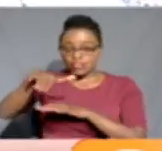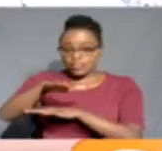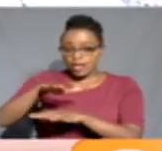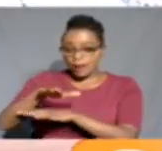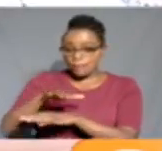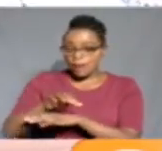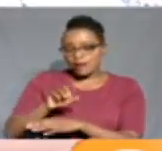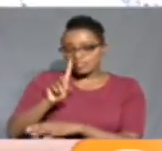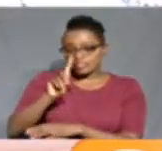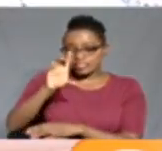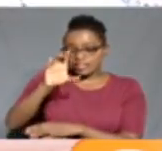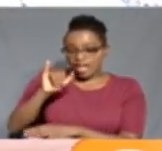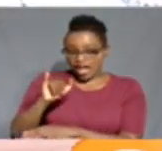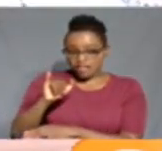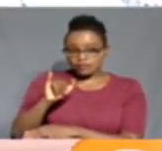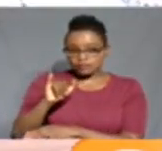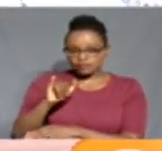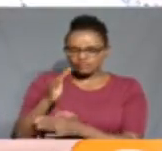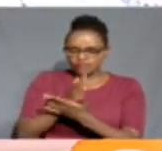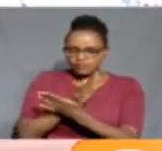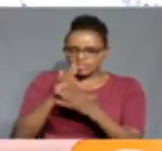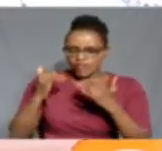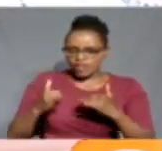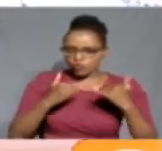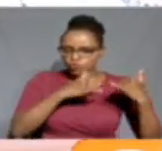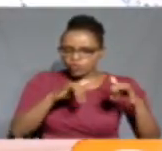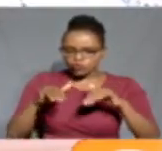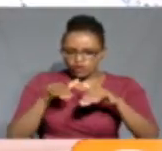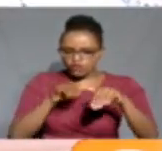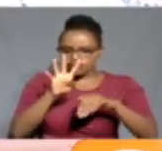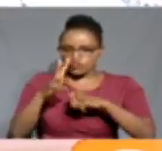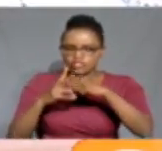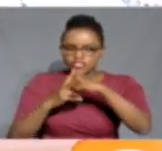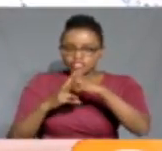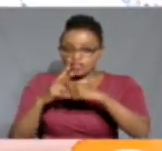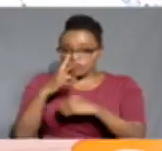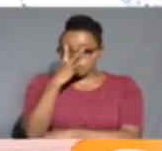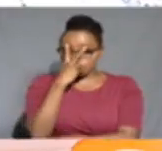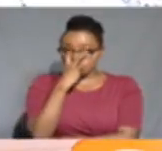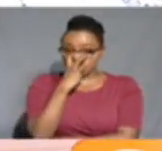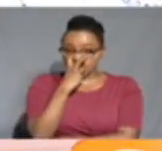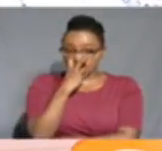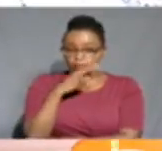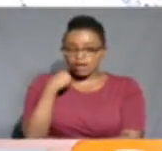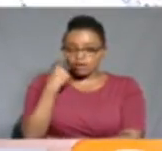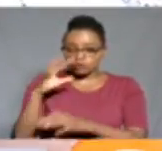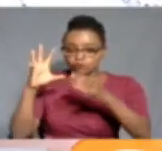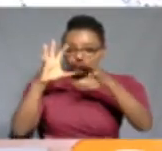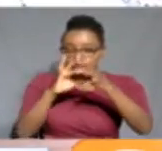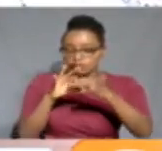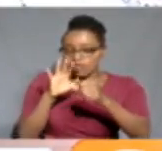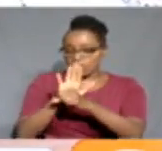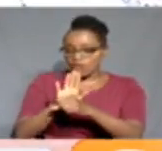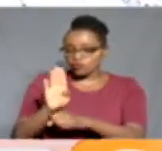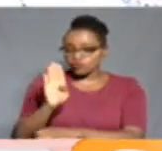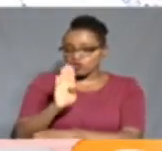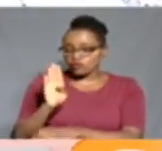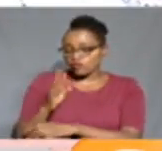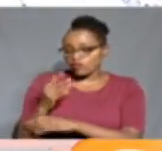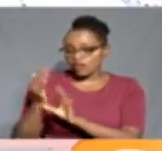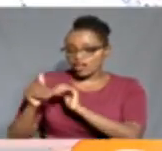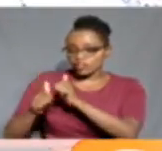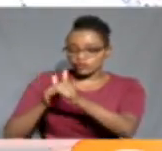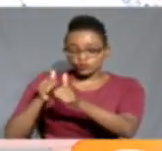Detectives from Criminal Investigation Department are tracking down 47 suspects linked to the multi-billion shilling tax